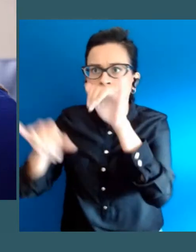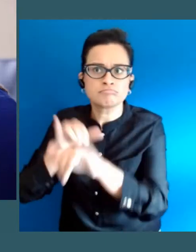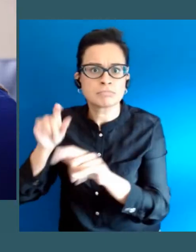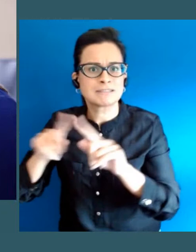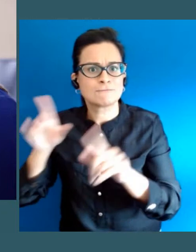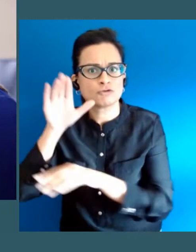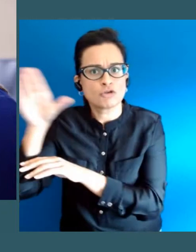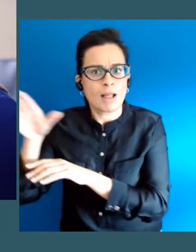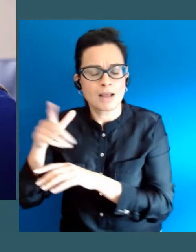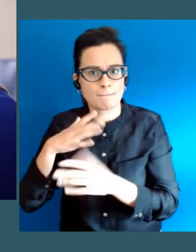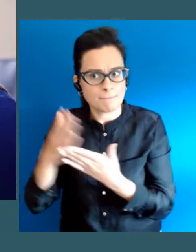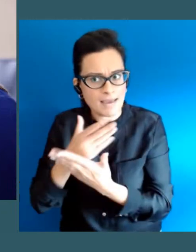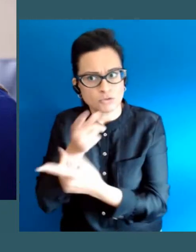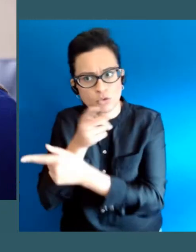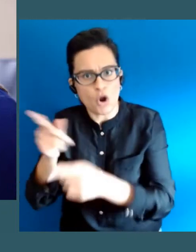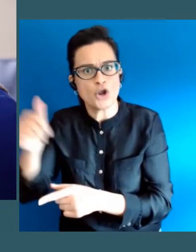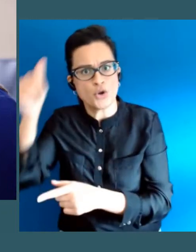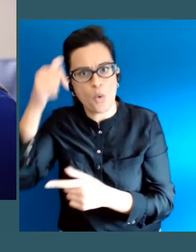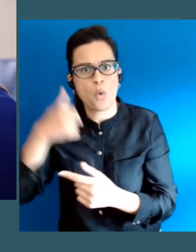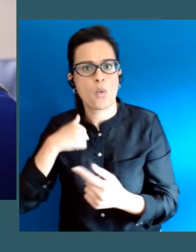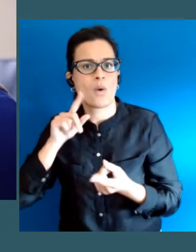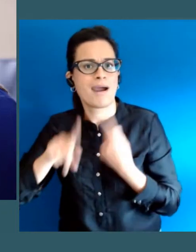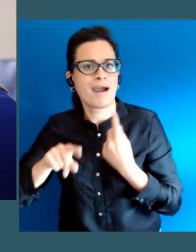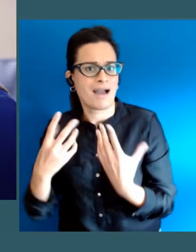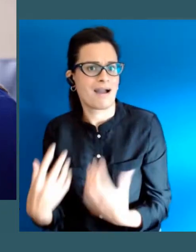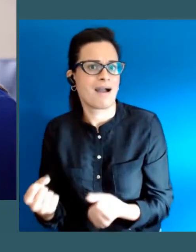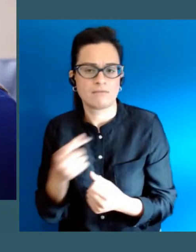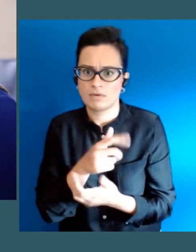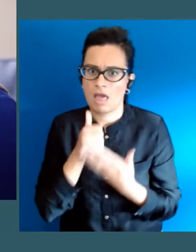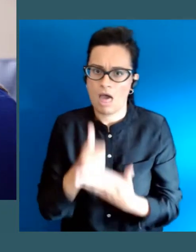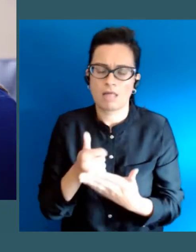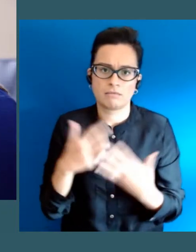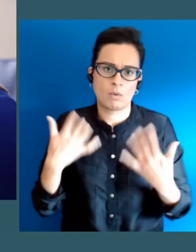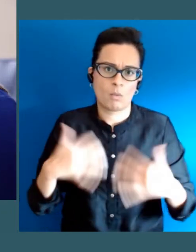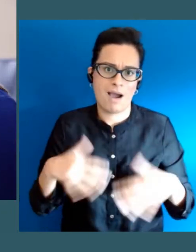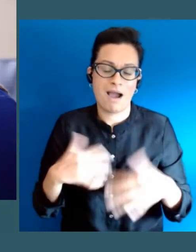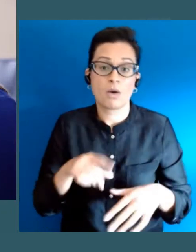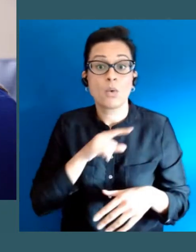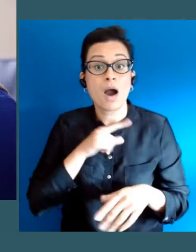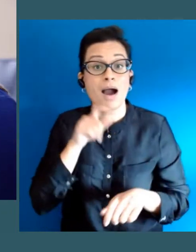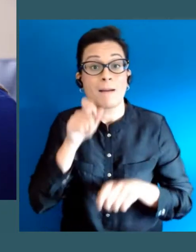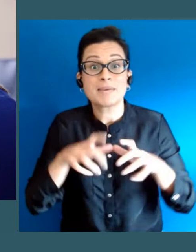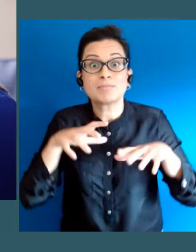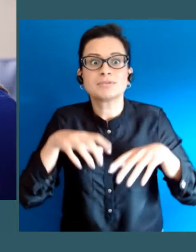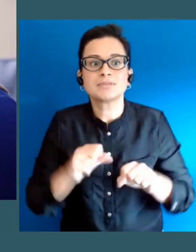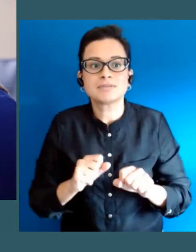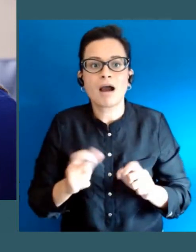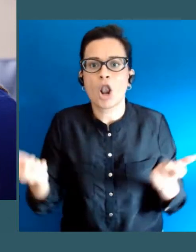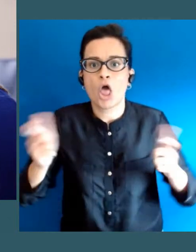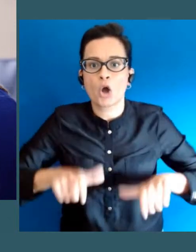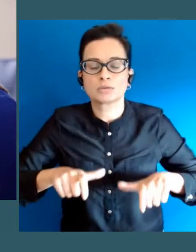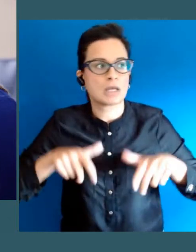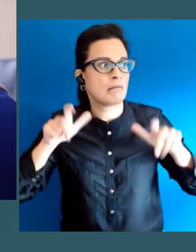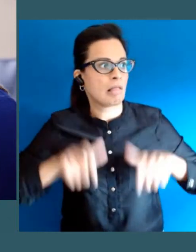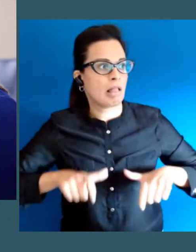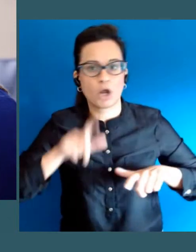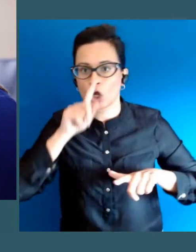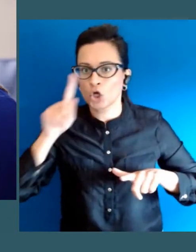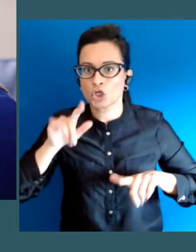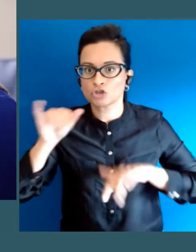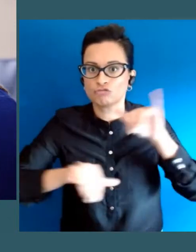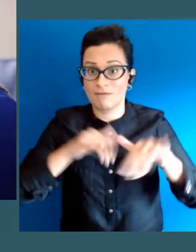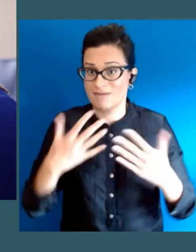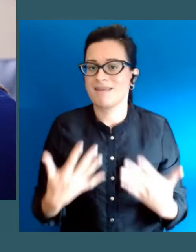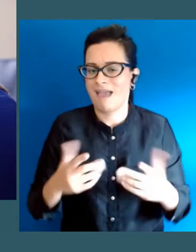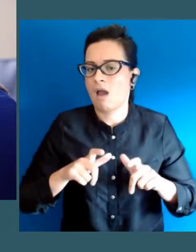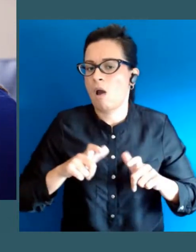very helpful, and especially as some people now are starting to travel again, and so our helpline does receive